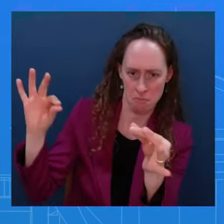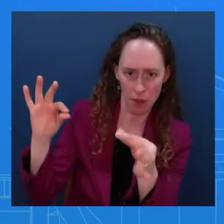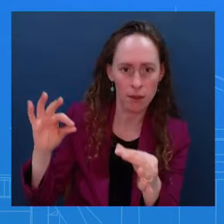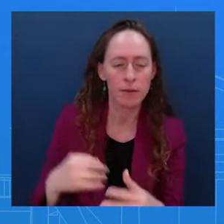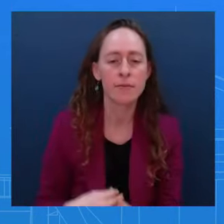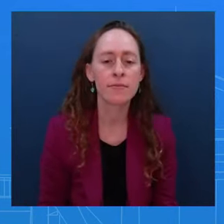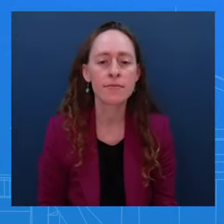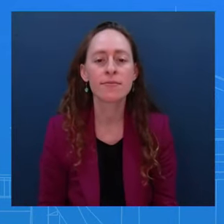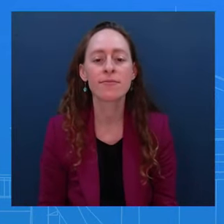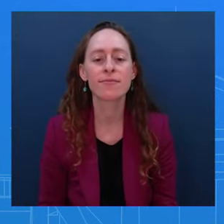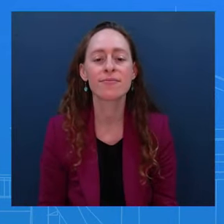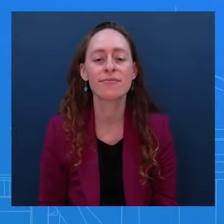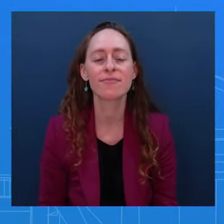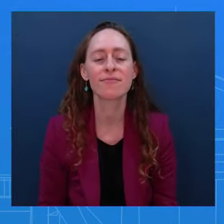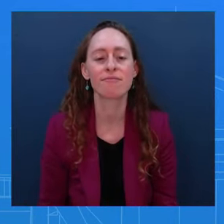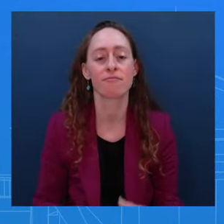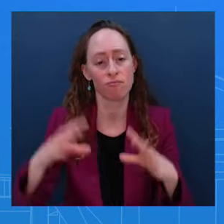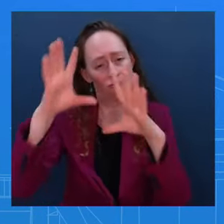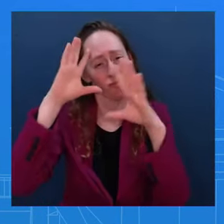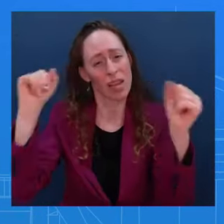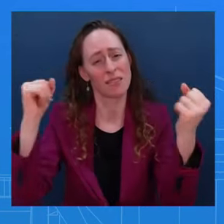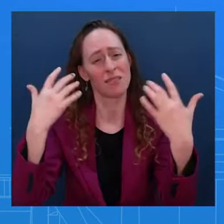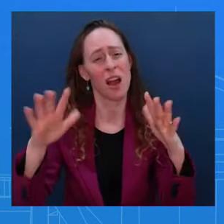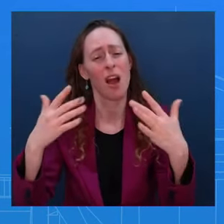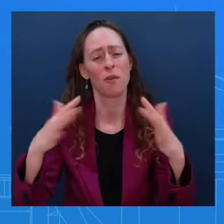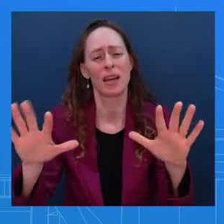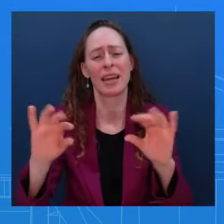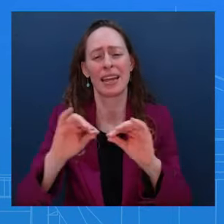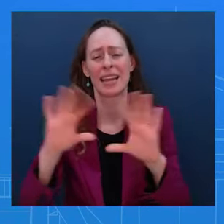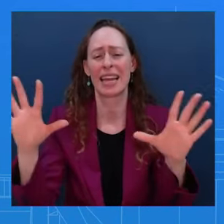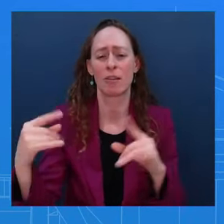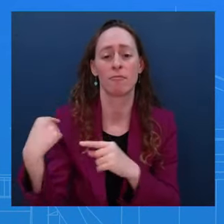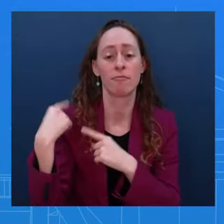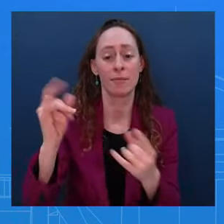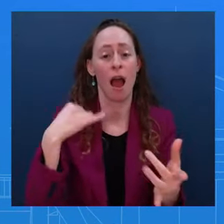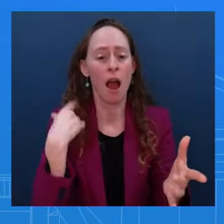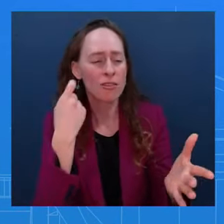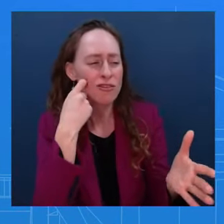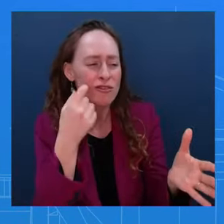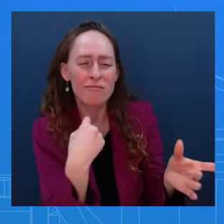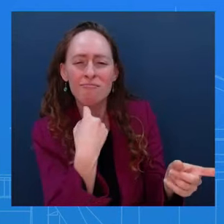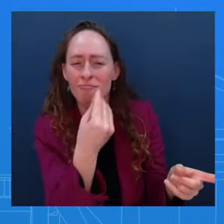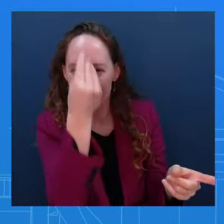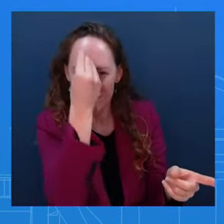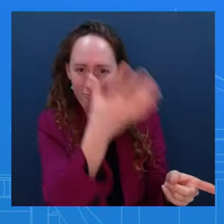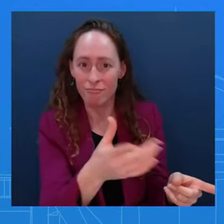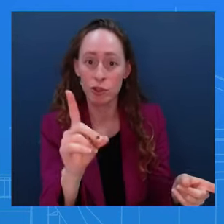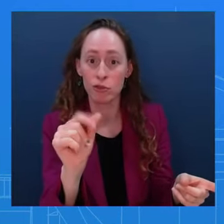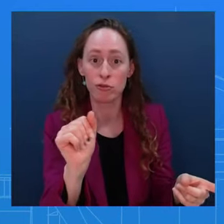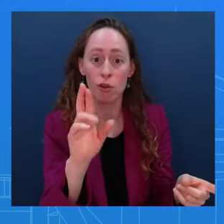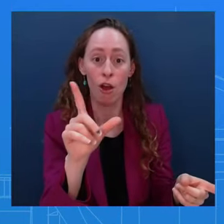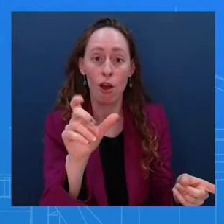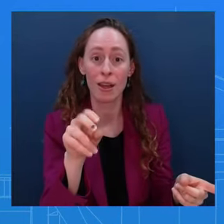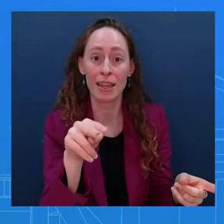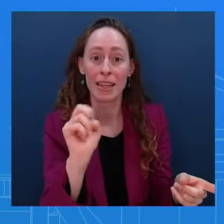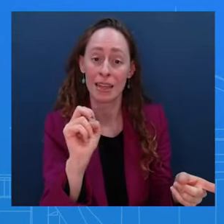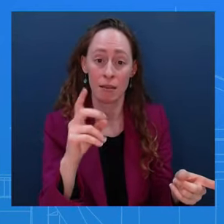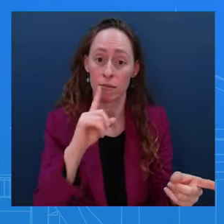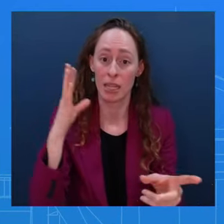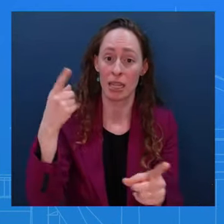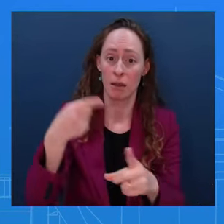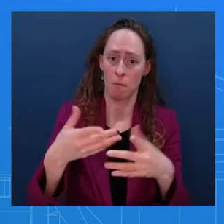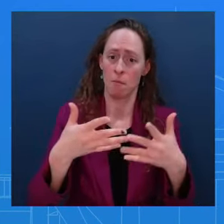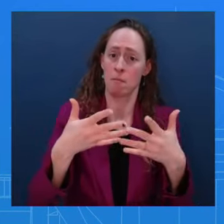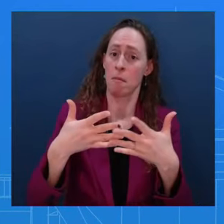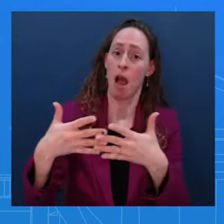said to Darlene about the importance for fighting for Americans, importance of making sure that we give them a little breathing room. That's what the president